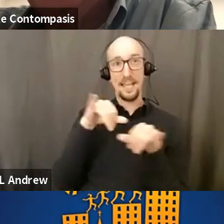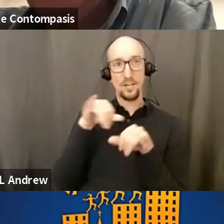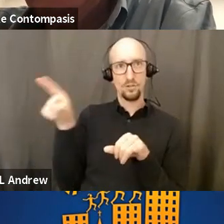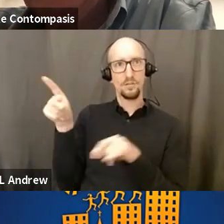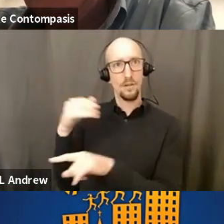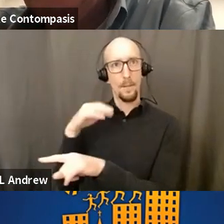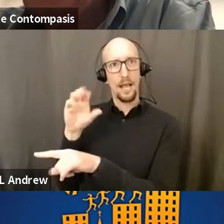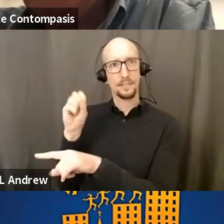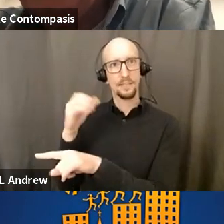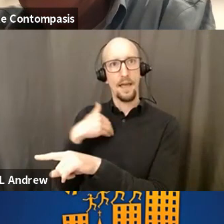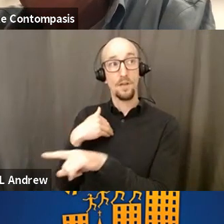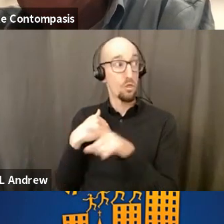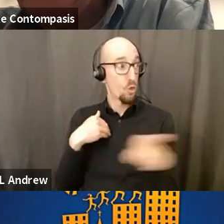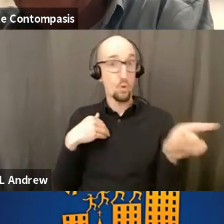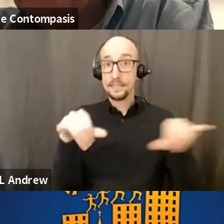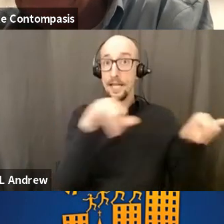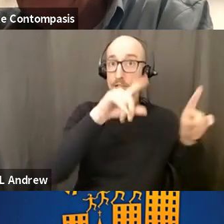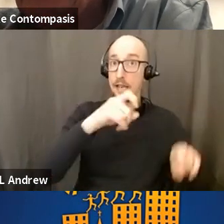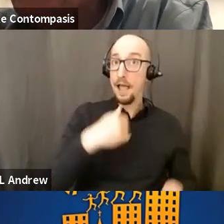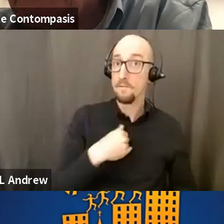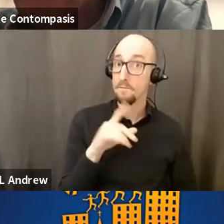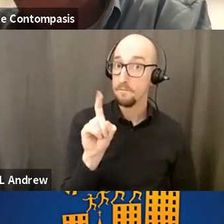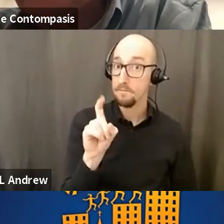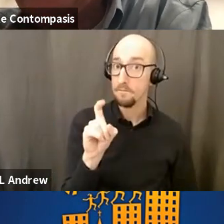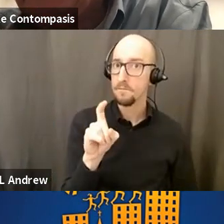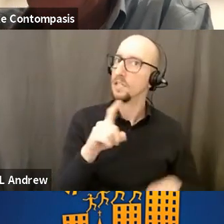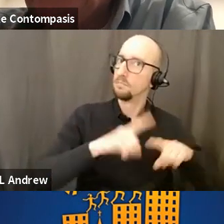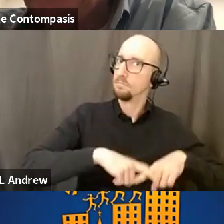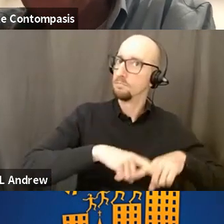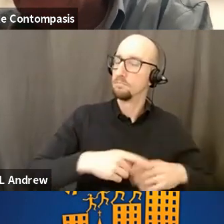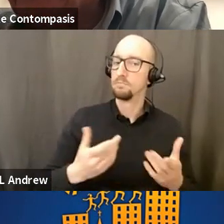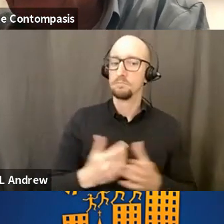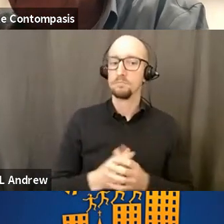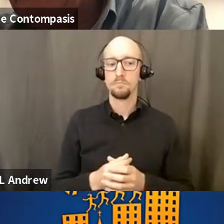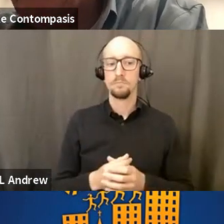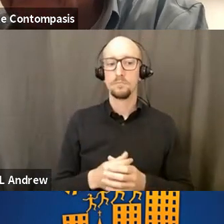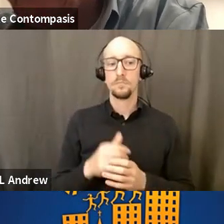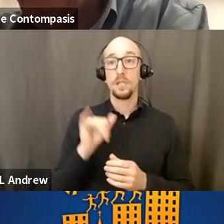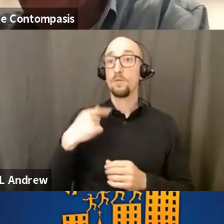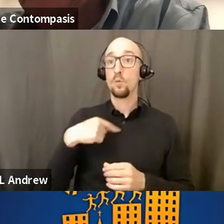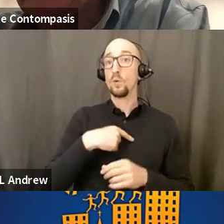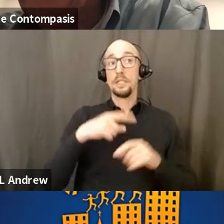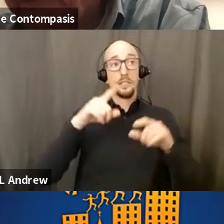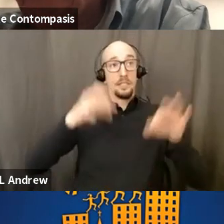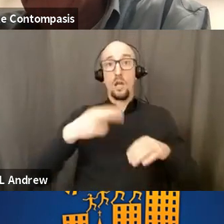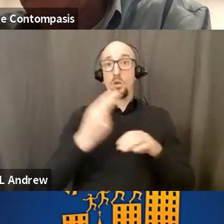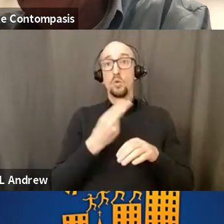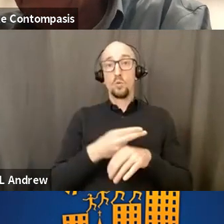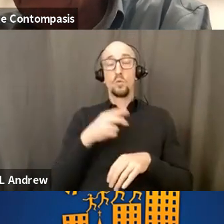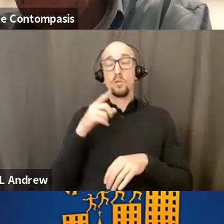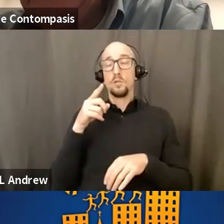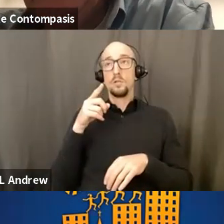MCAS. They're going to be at a disadvantage on that basis if we choose to use that score this